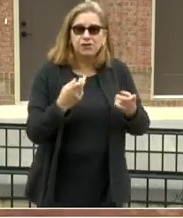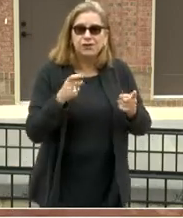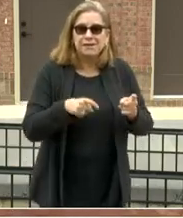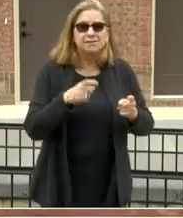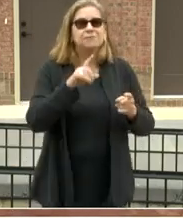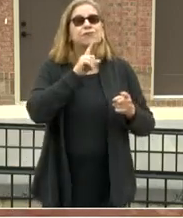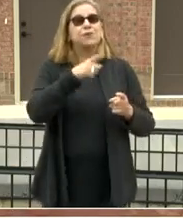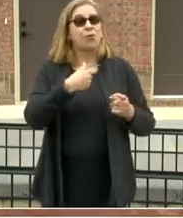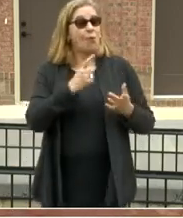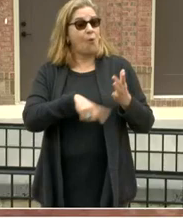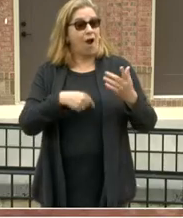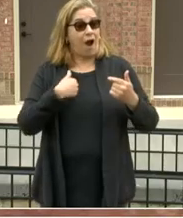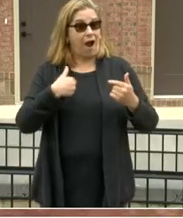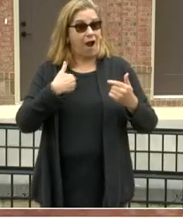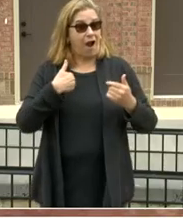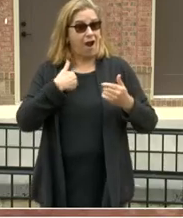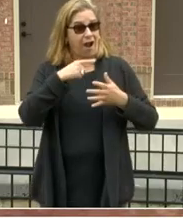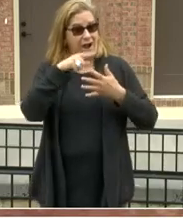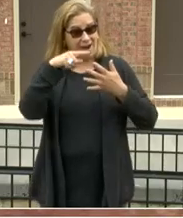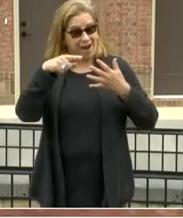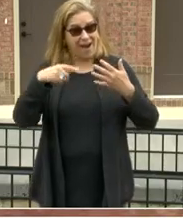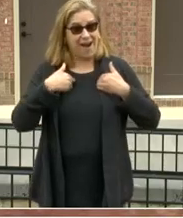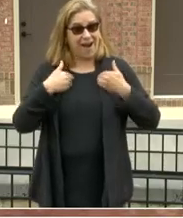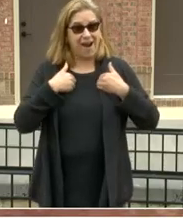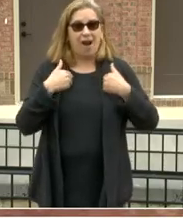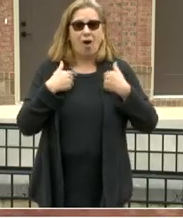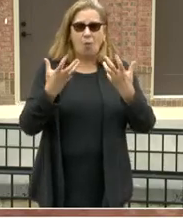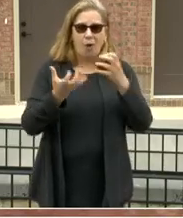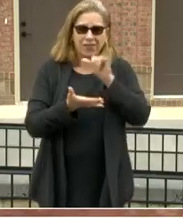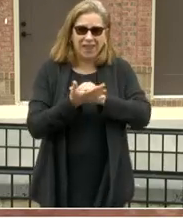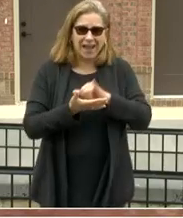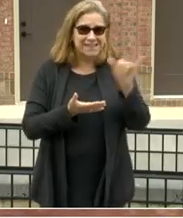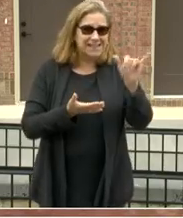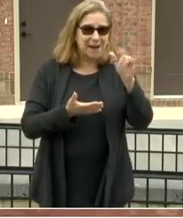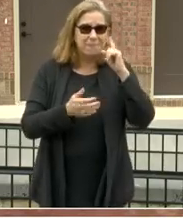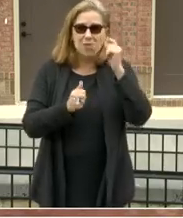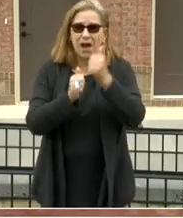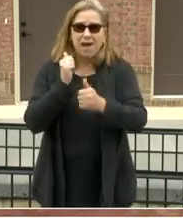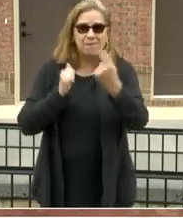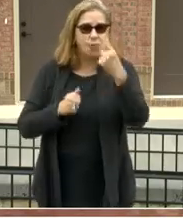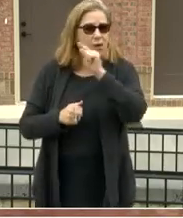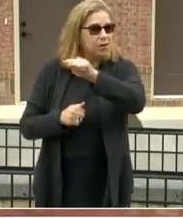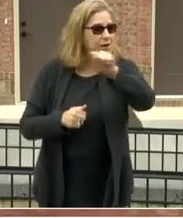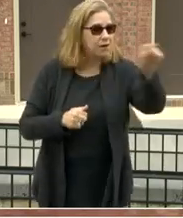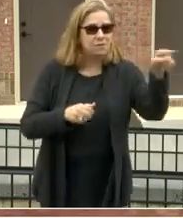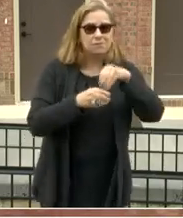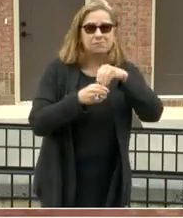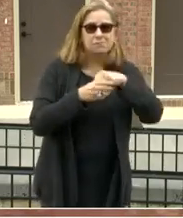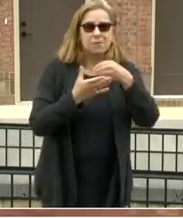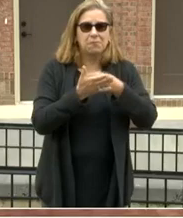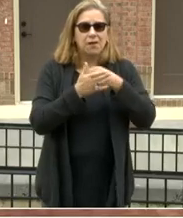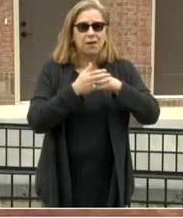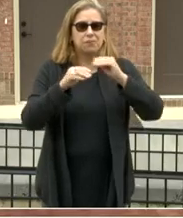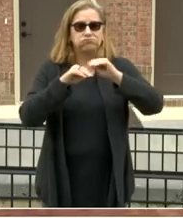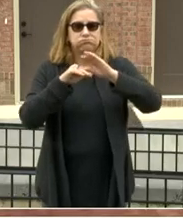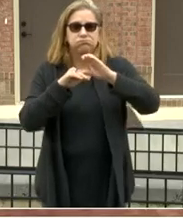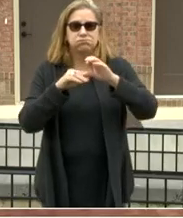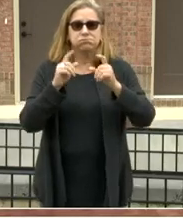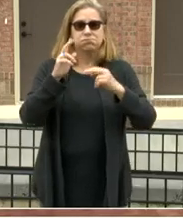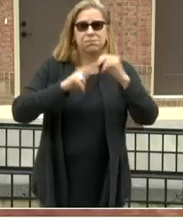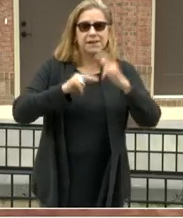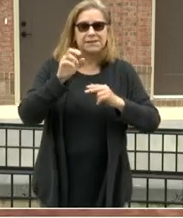able to invest in a good neighborhood, make it great. And that's what we're going to do right here at St.